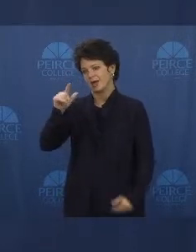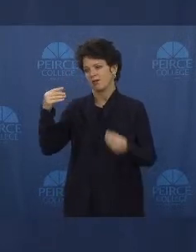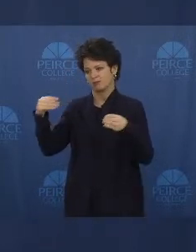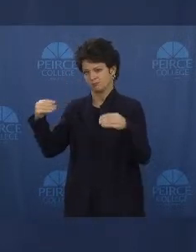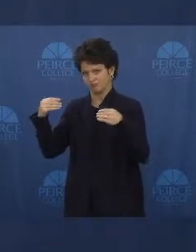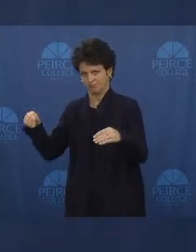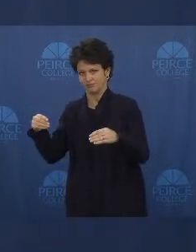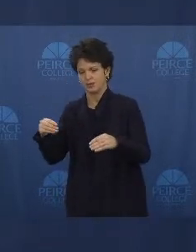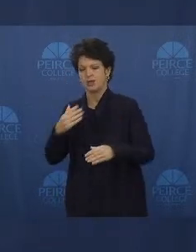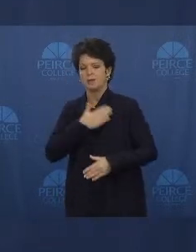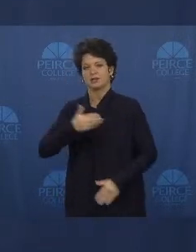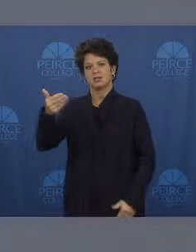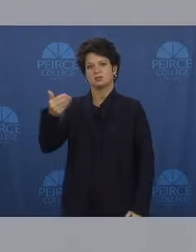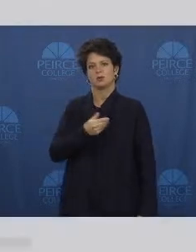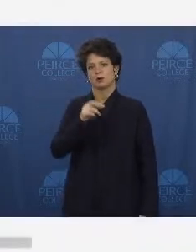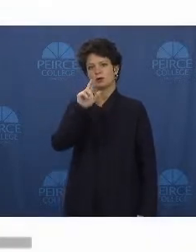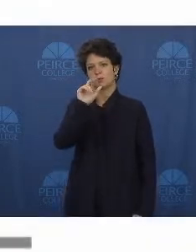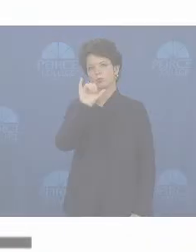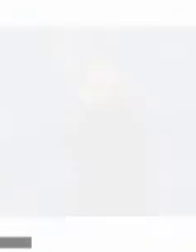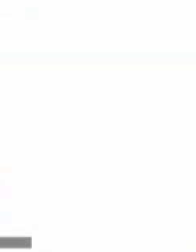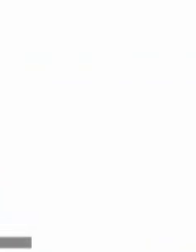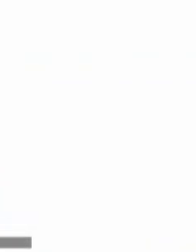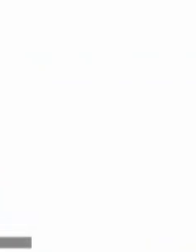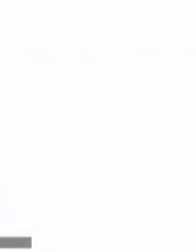welcome Robin Neary.